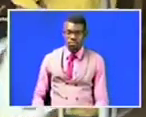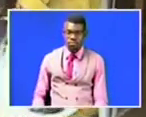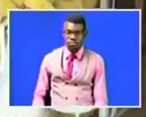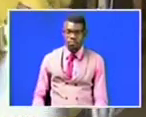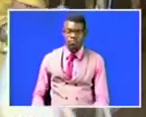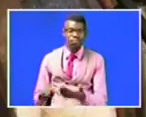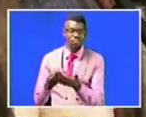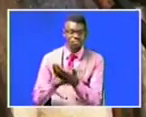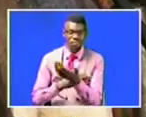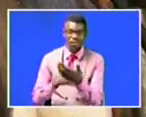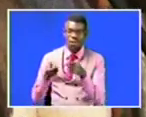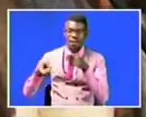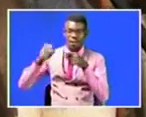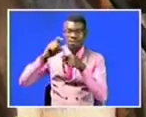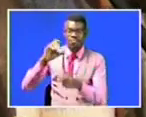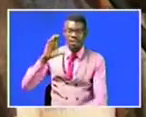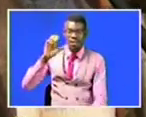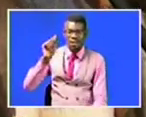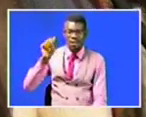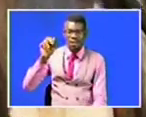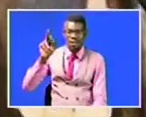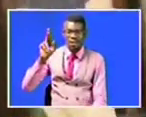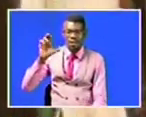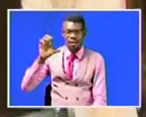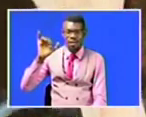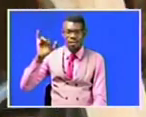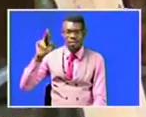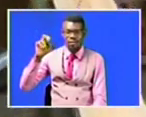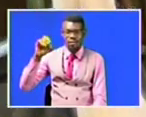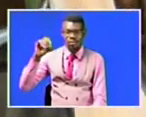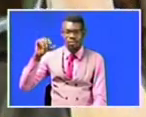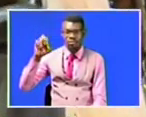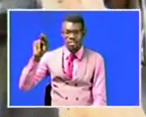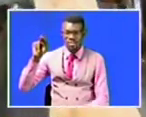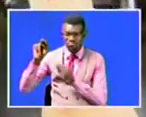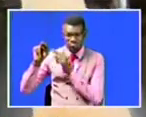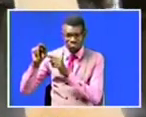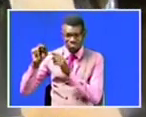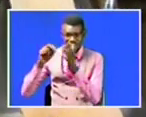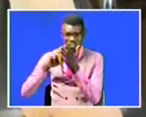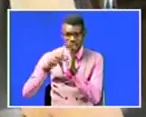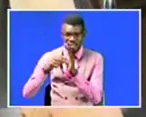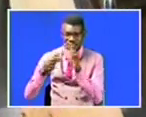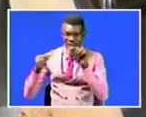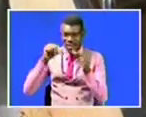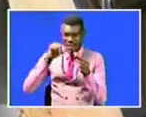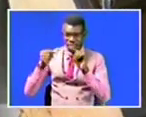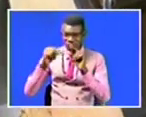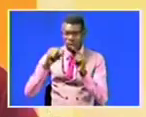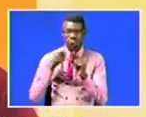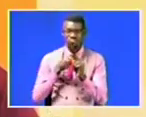the rise. A carcinogen is any substance or radiation that promotes carcinogenesis, the formation of